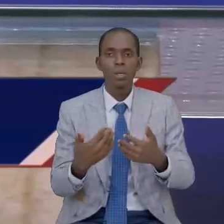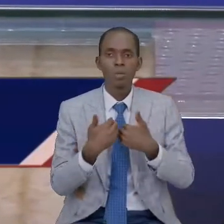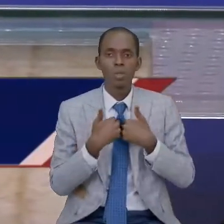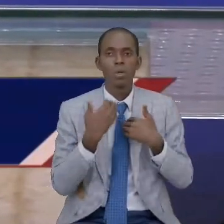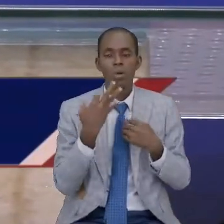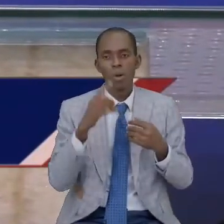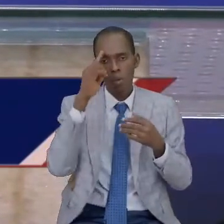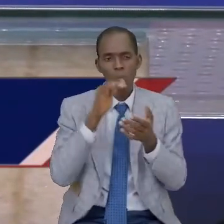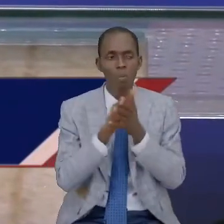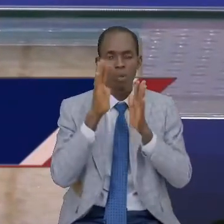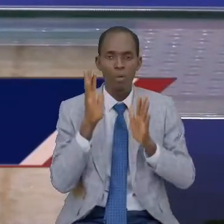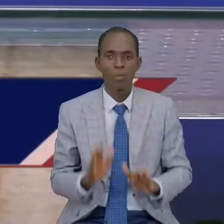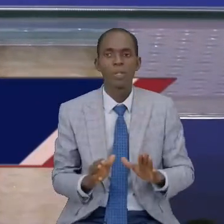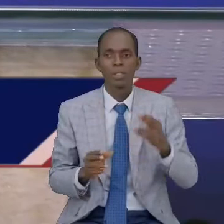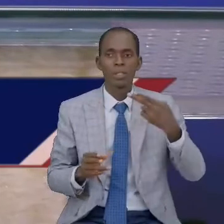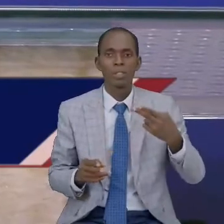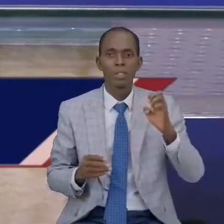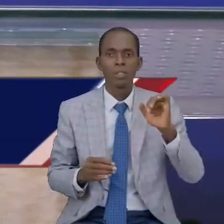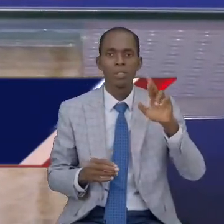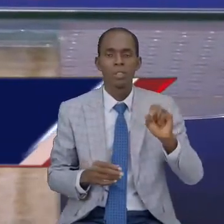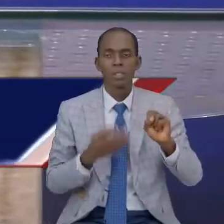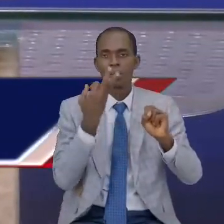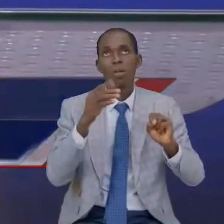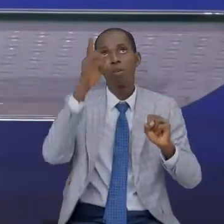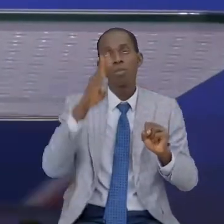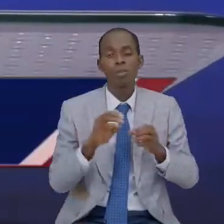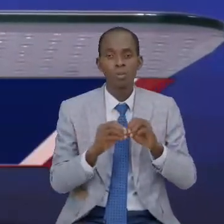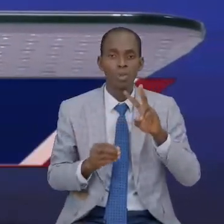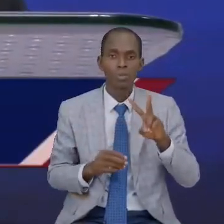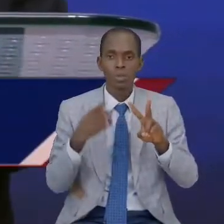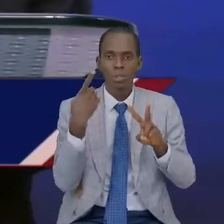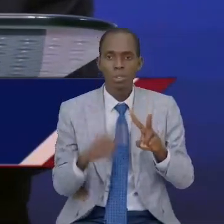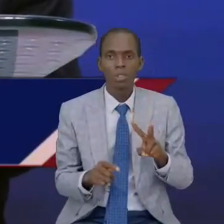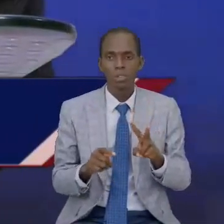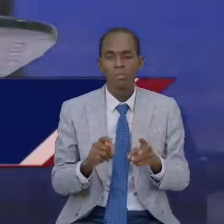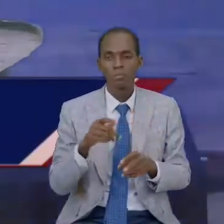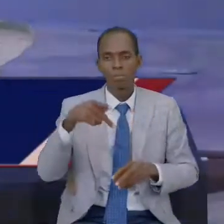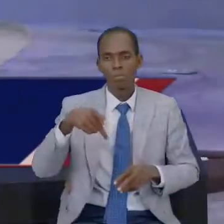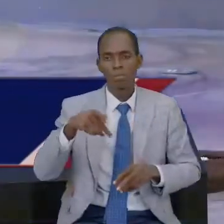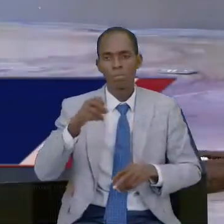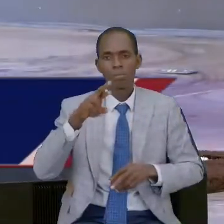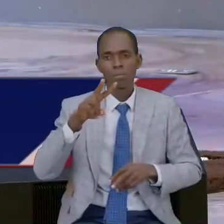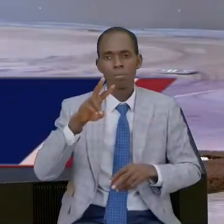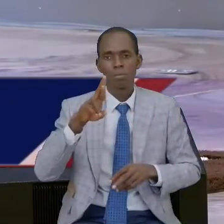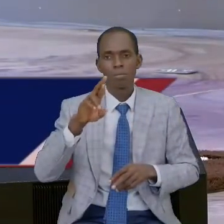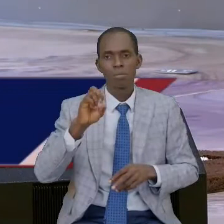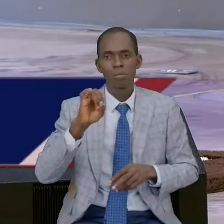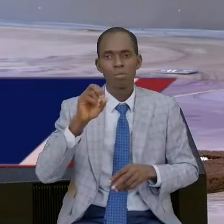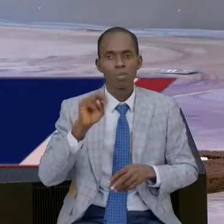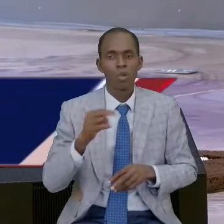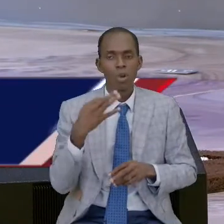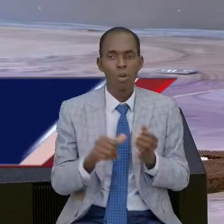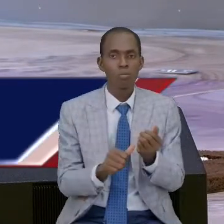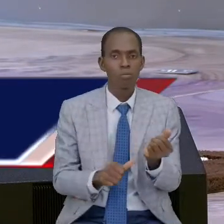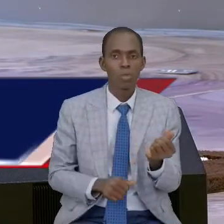of believers, heirs of God. Number two, the perversion of backsliders, hopeless